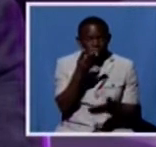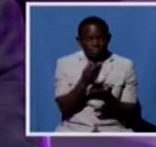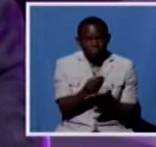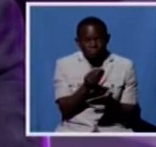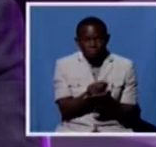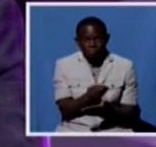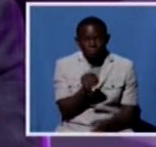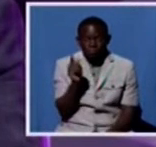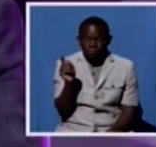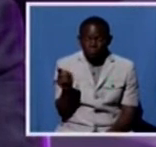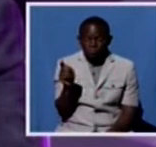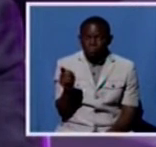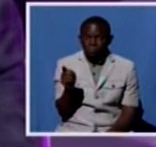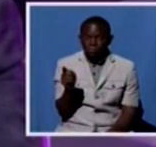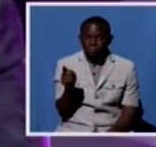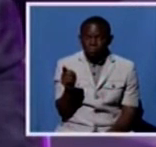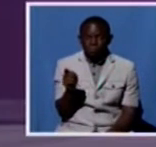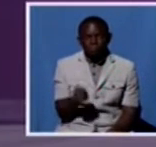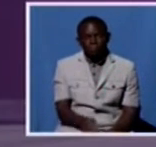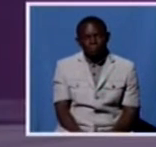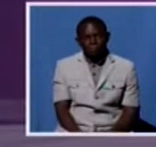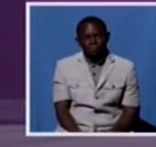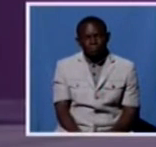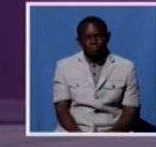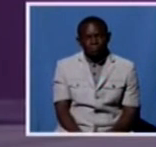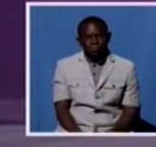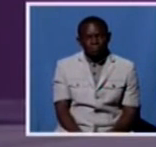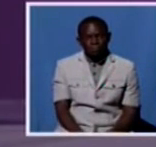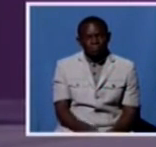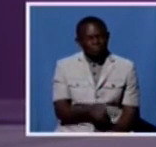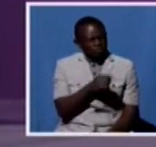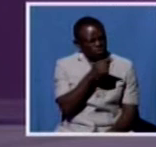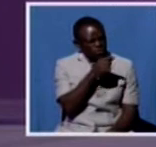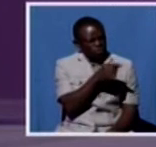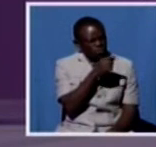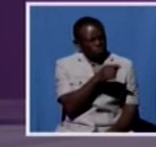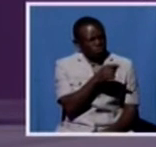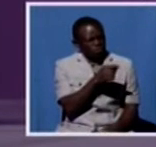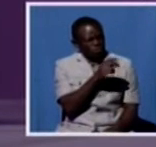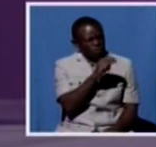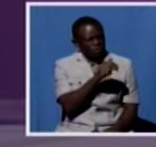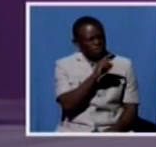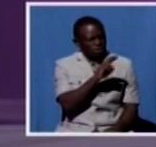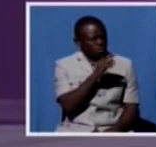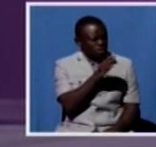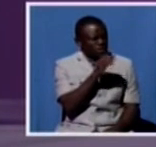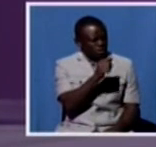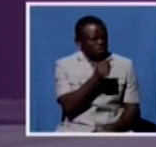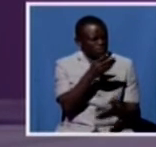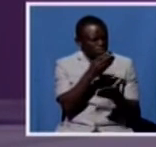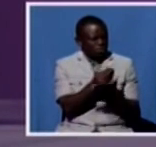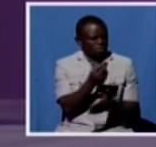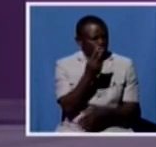we have to ensure that we promote them. You did talk about your loan from NAPSA, 2.1 billion kwacha. Have you started paying?